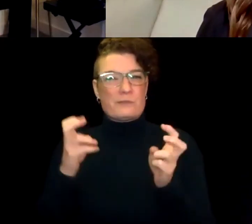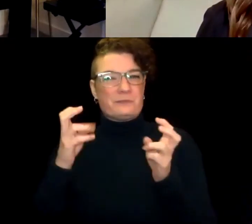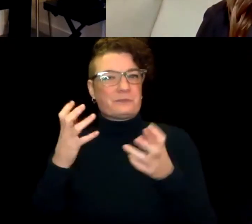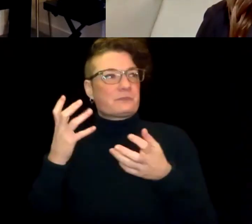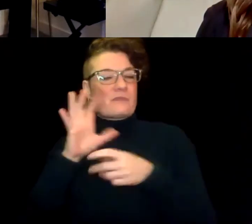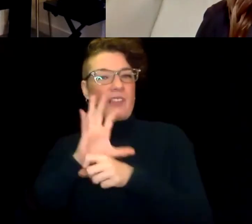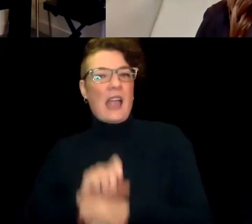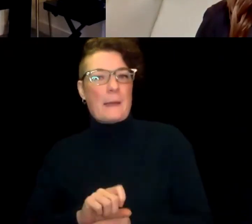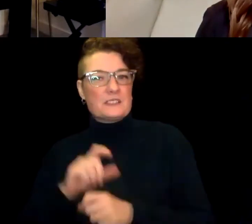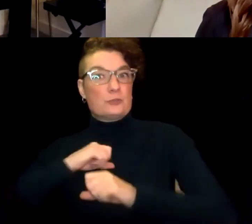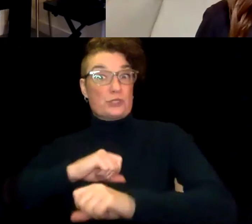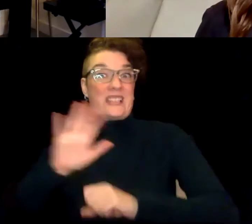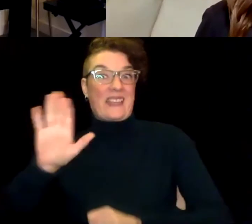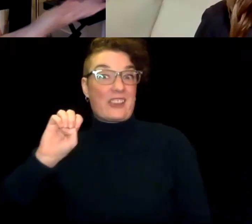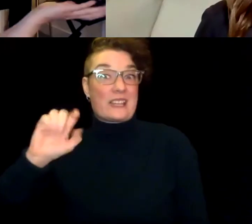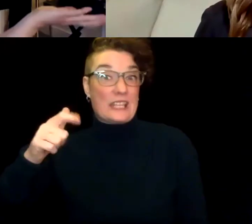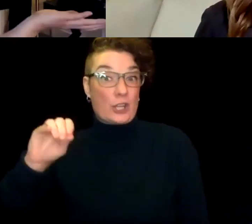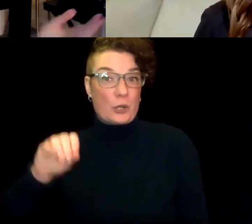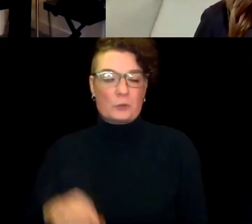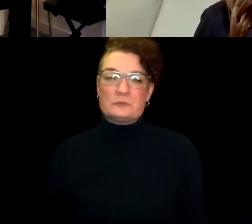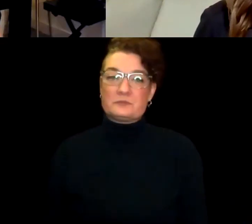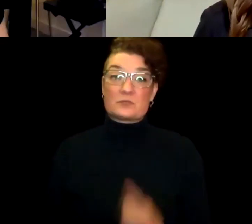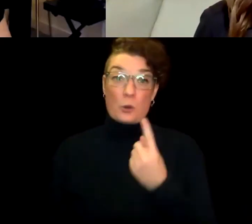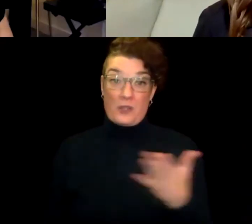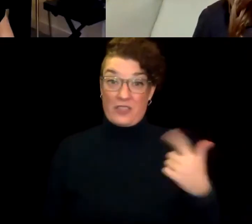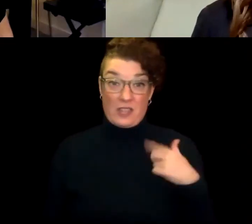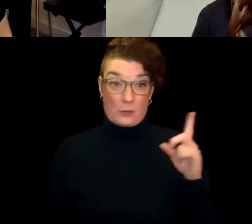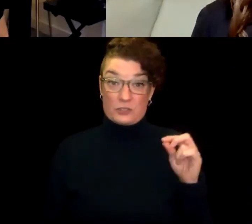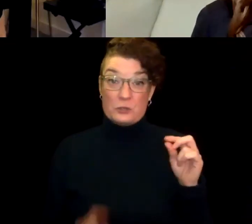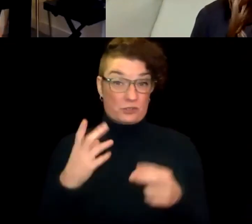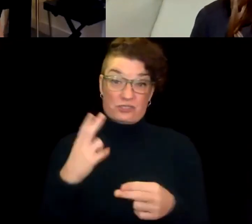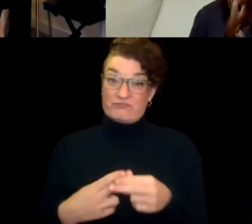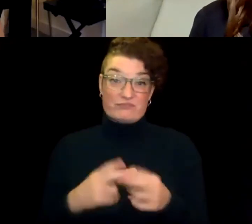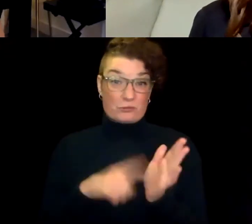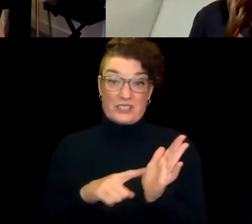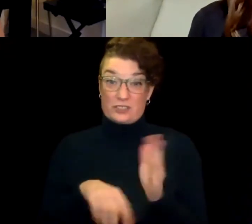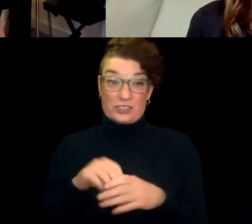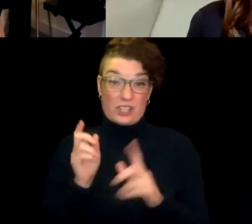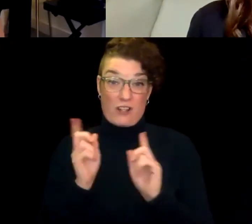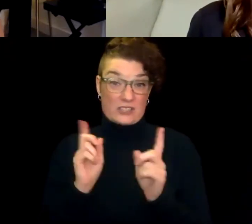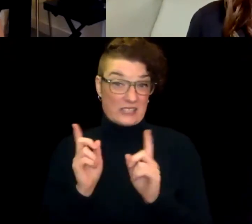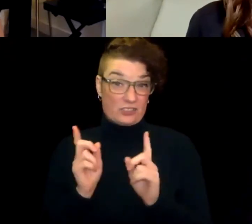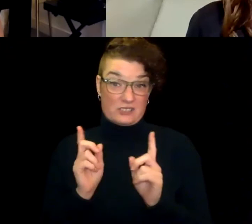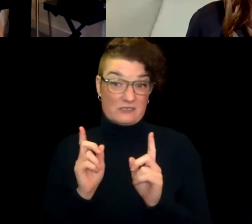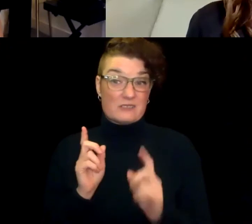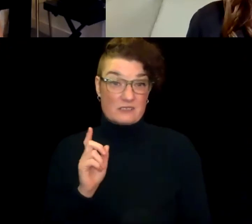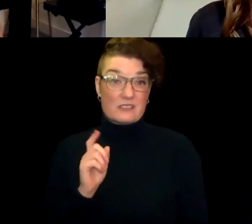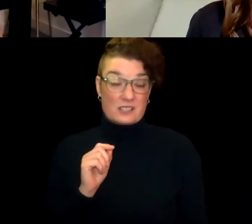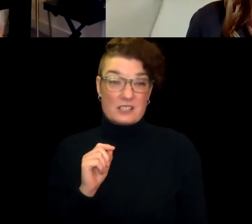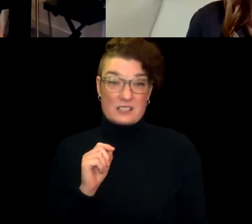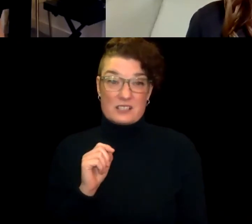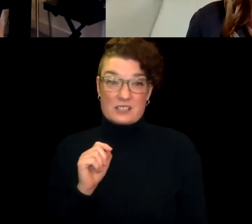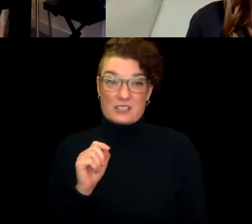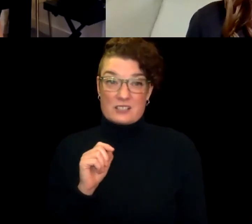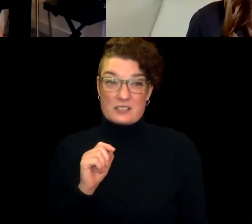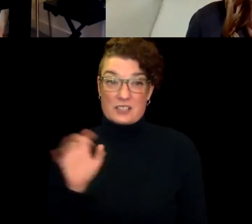ego. And one of the things I would do is I would just bring up research in conversation. And so it took me a while to realize that when